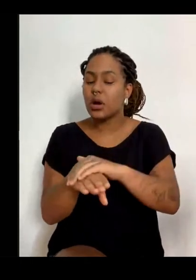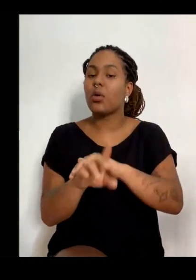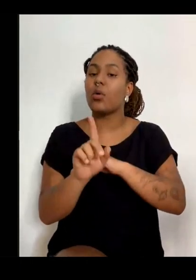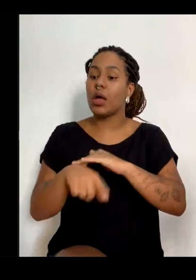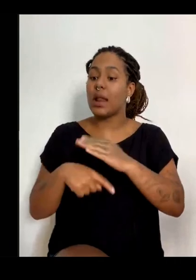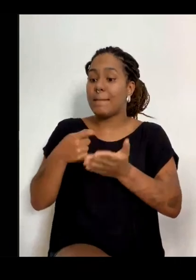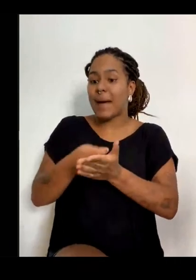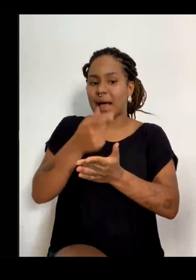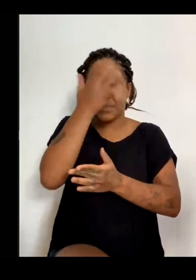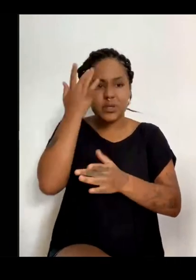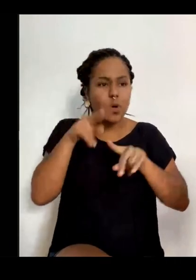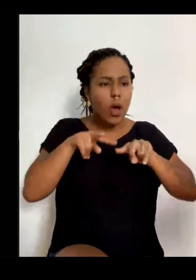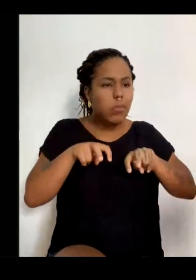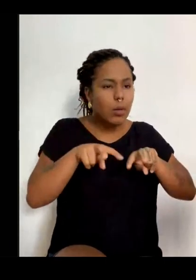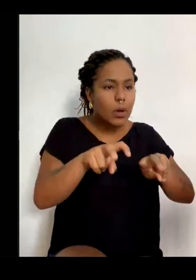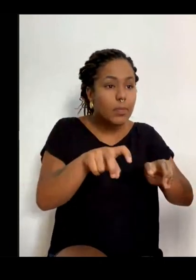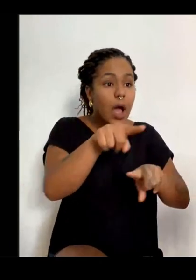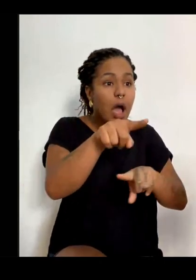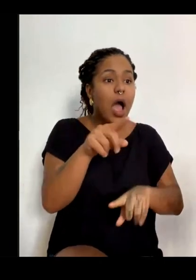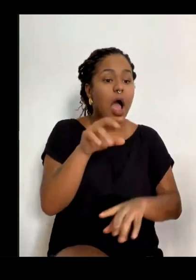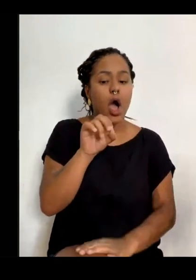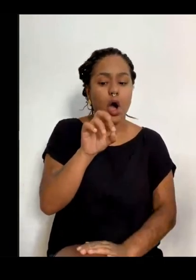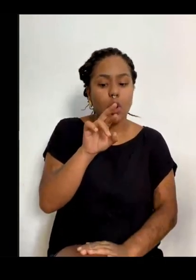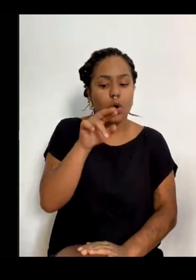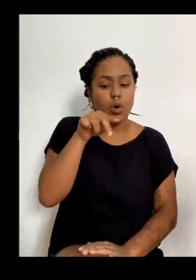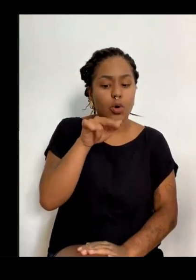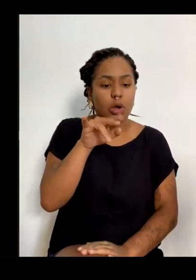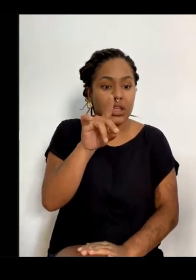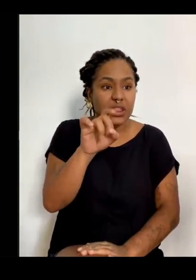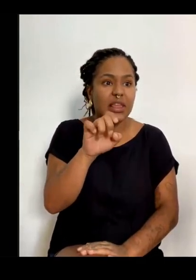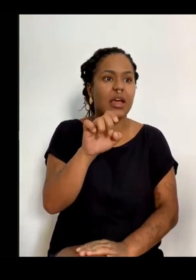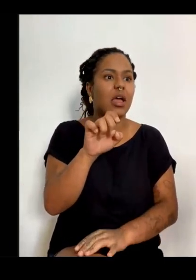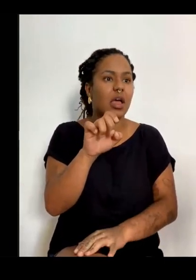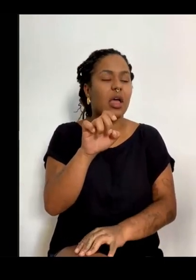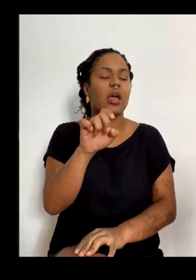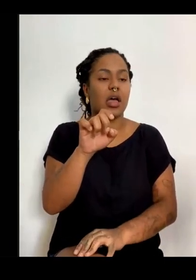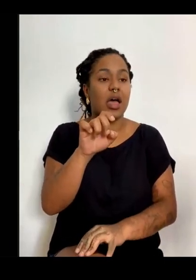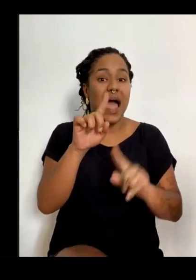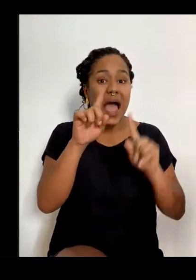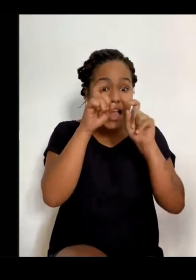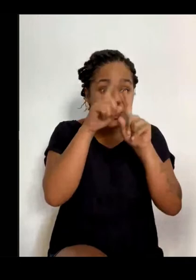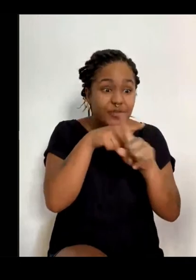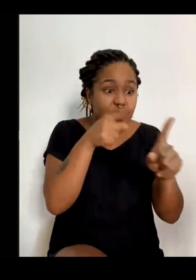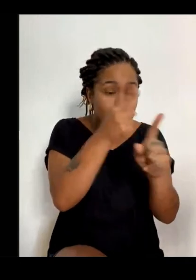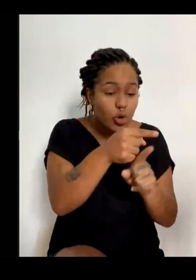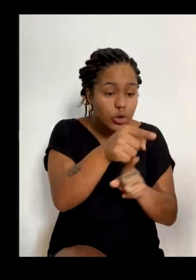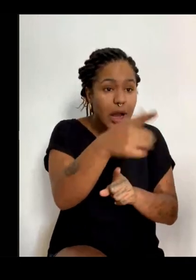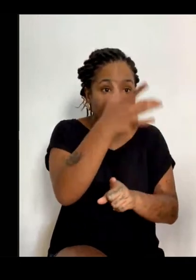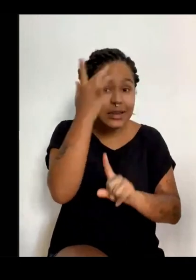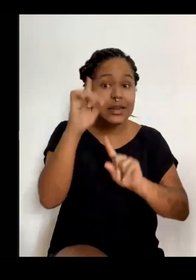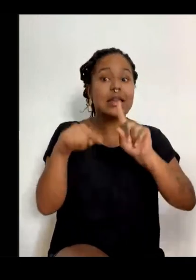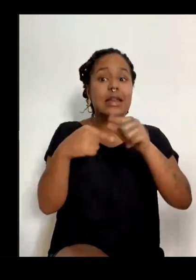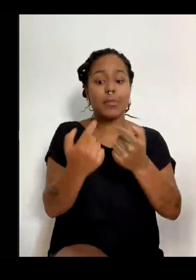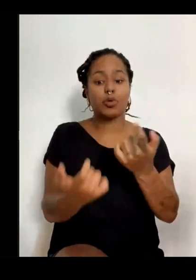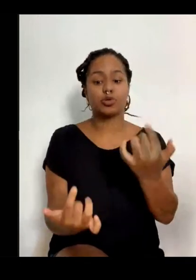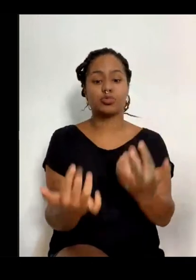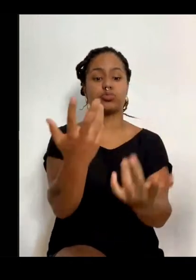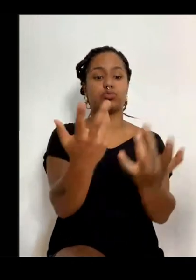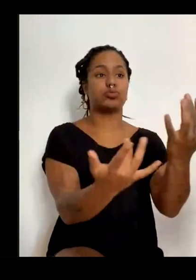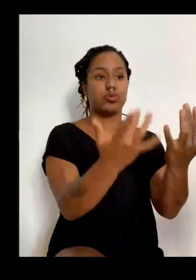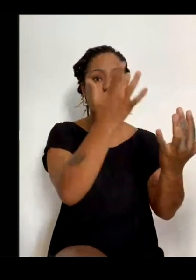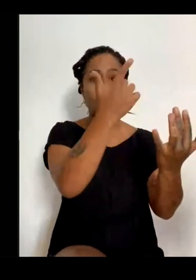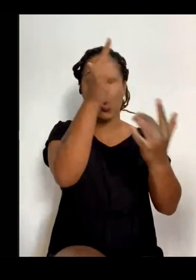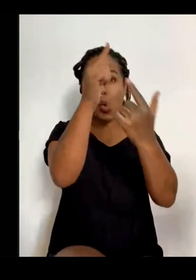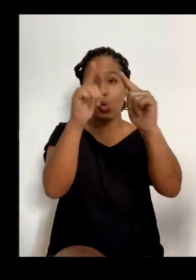orchids on the ground so nobody else will get that kind of orchid that is probably